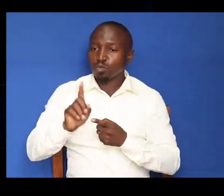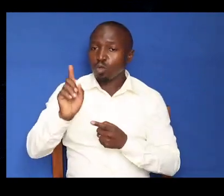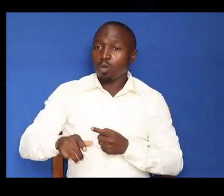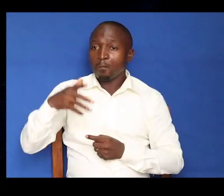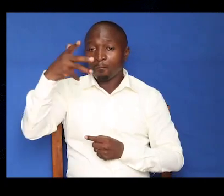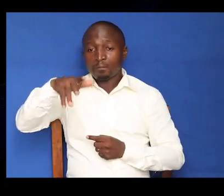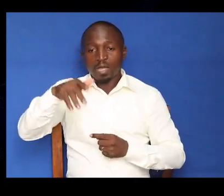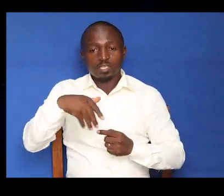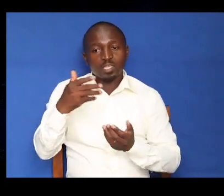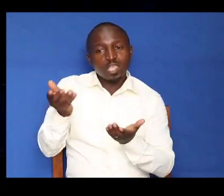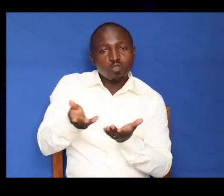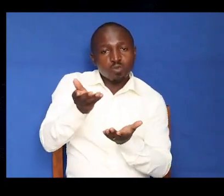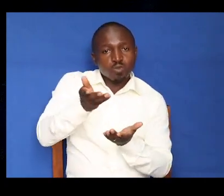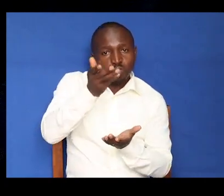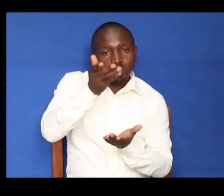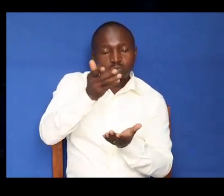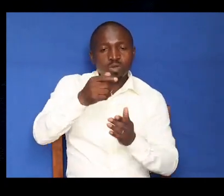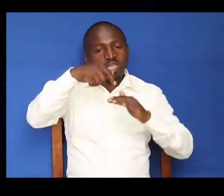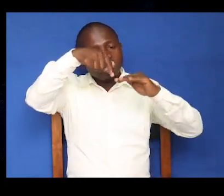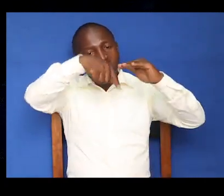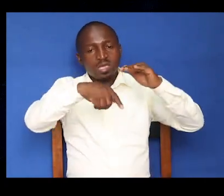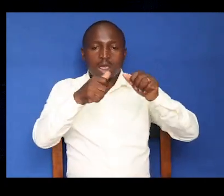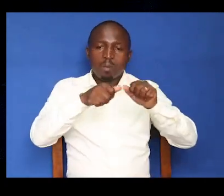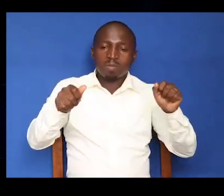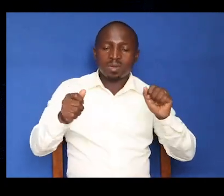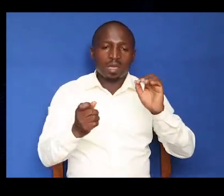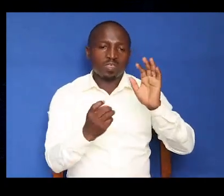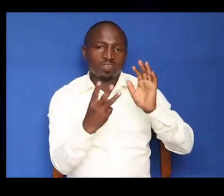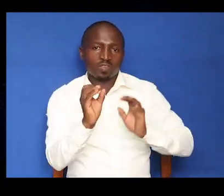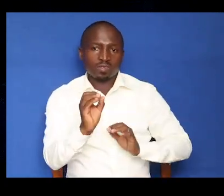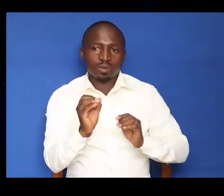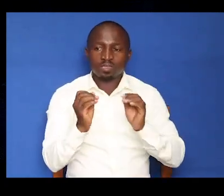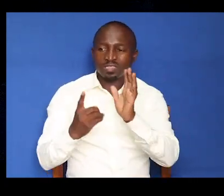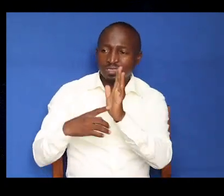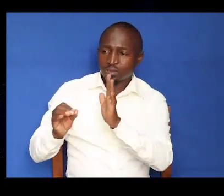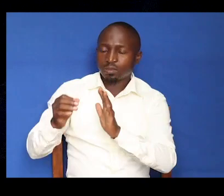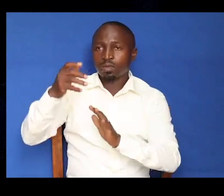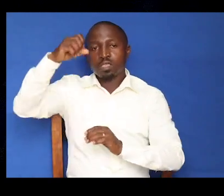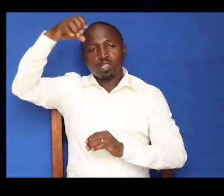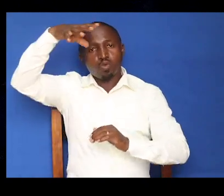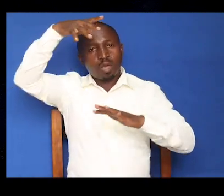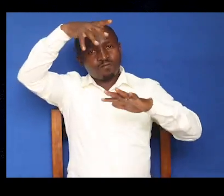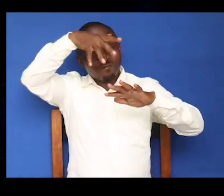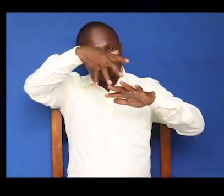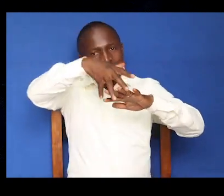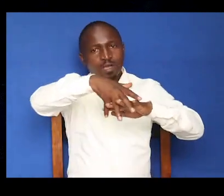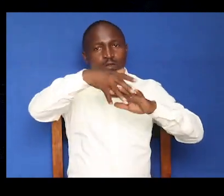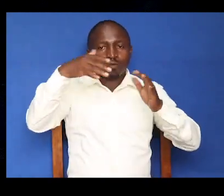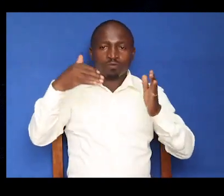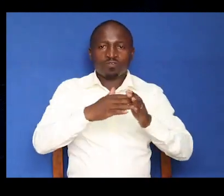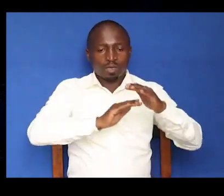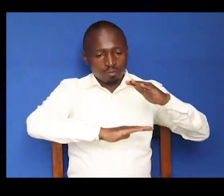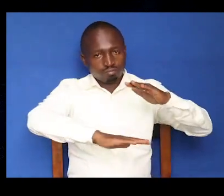of shallow water of depths of about 30 meter to 60 meter to make penetration of sunlight